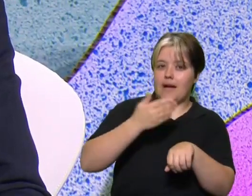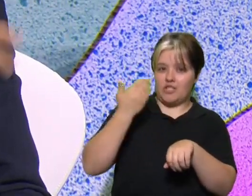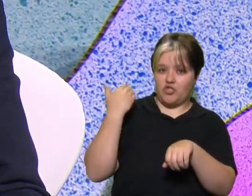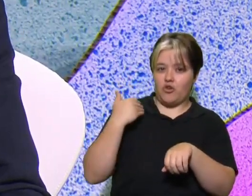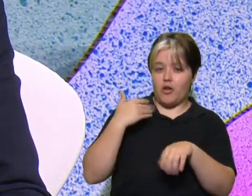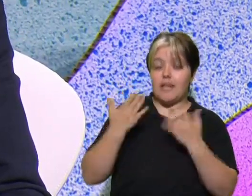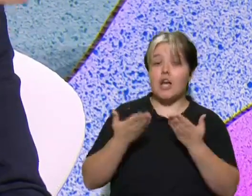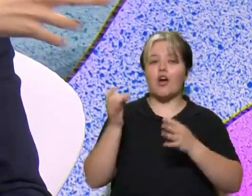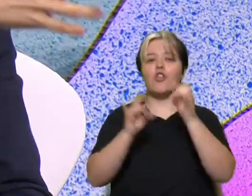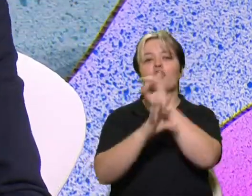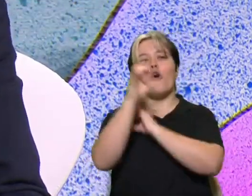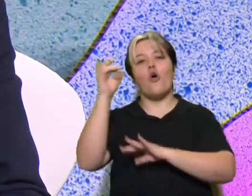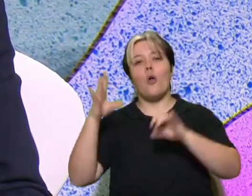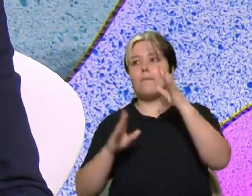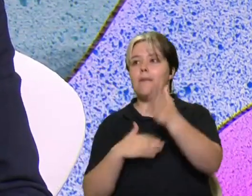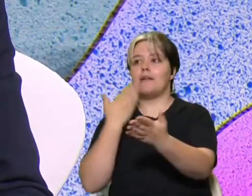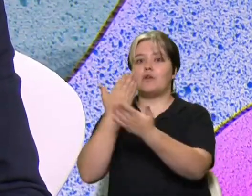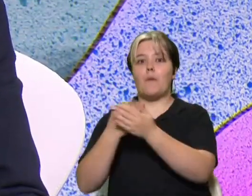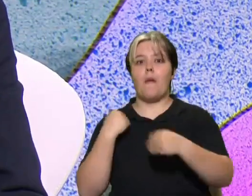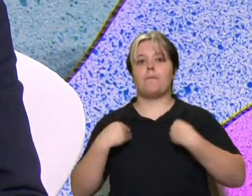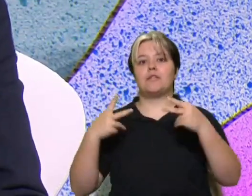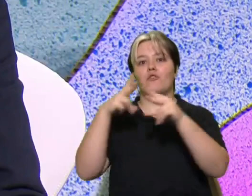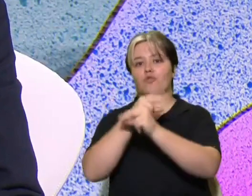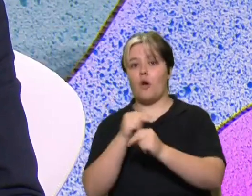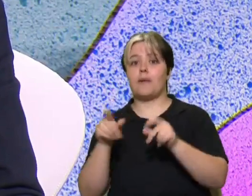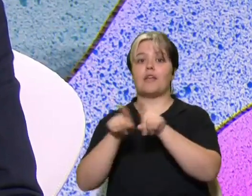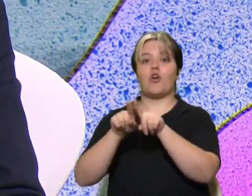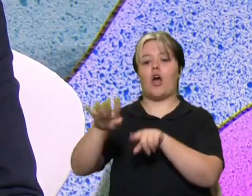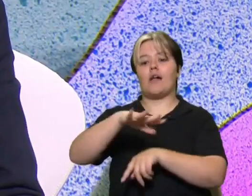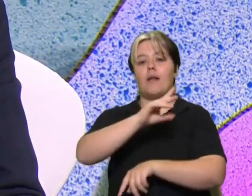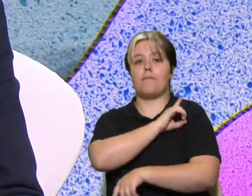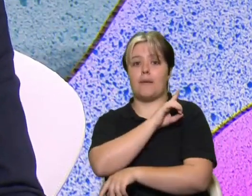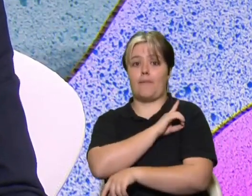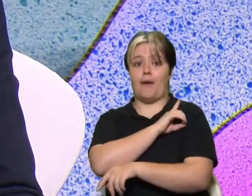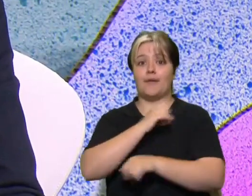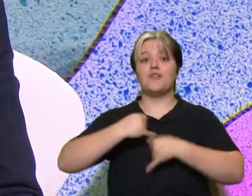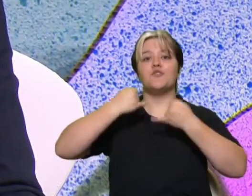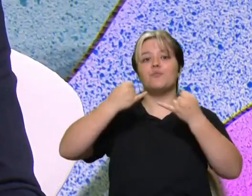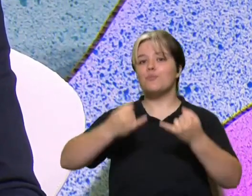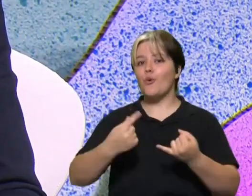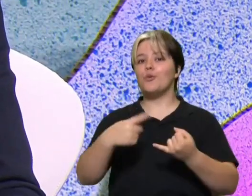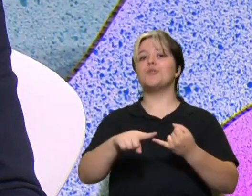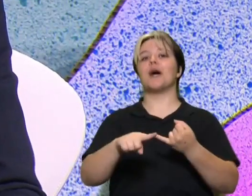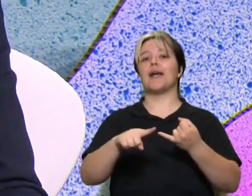concern for some time, and now the EU